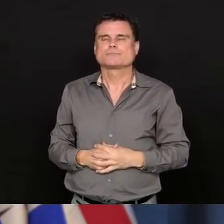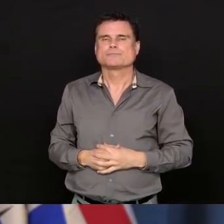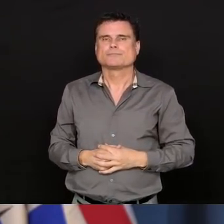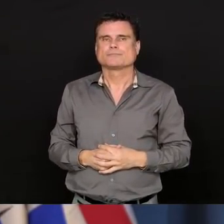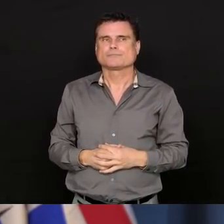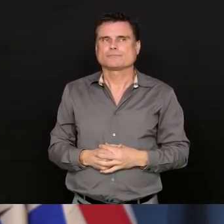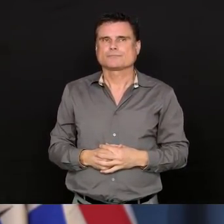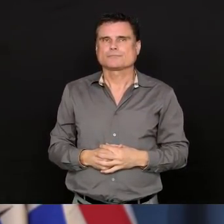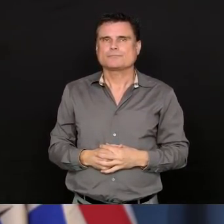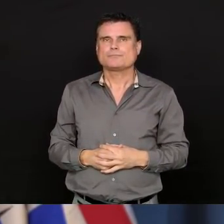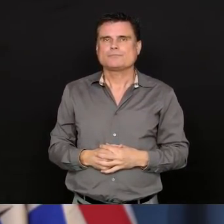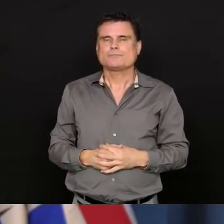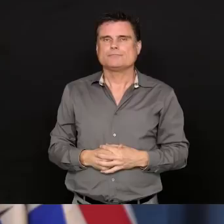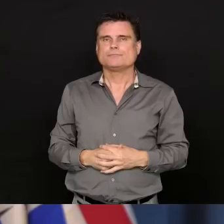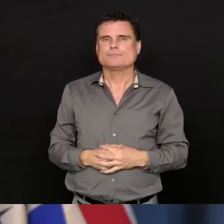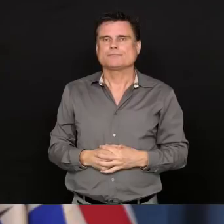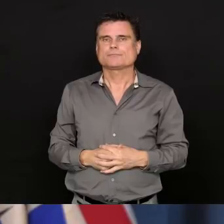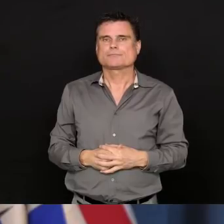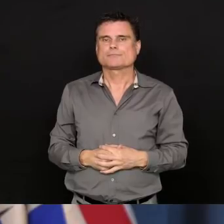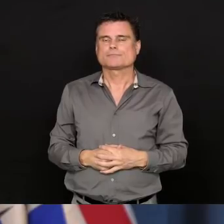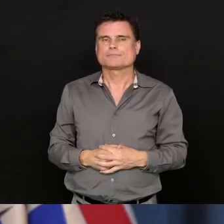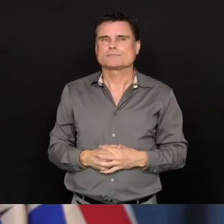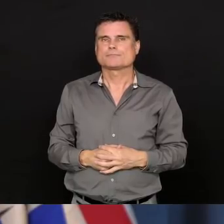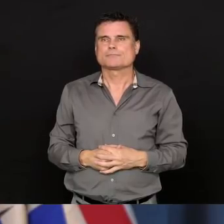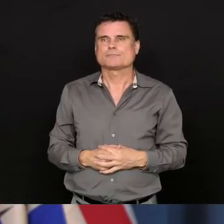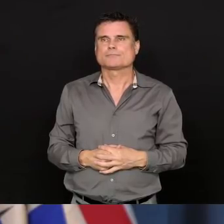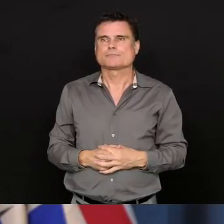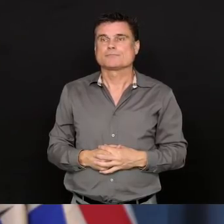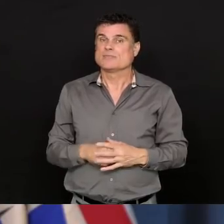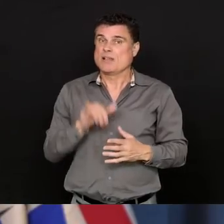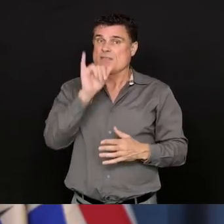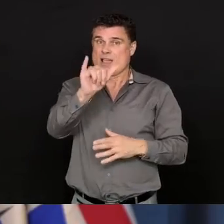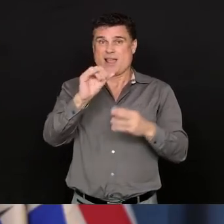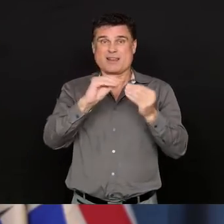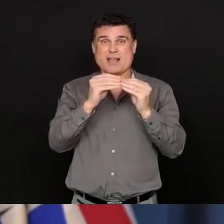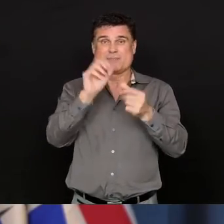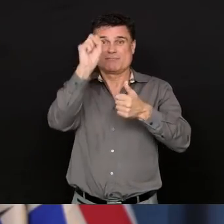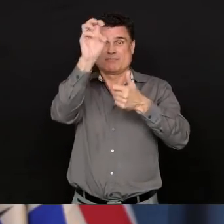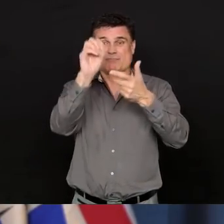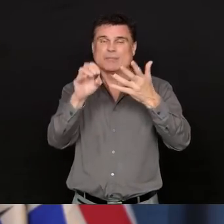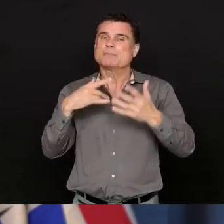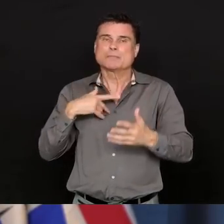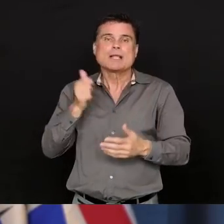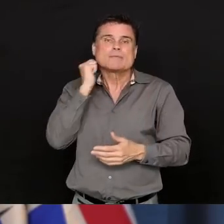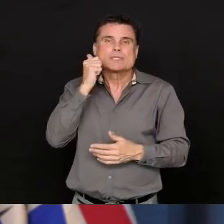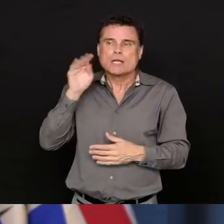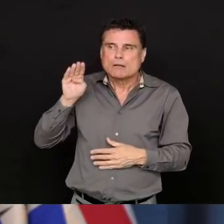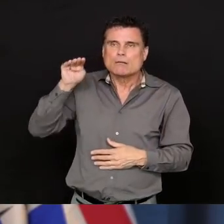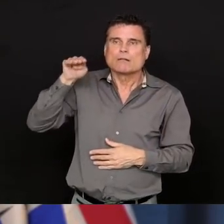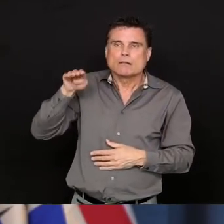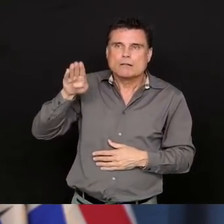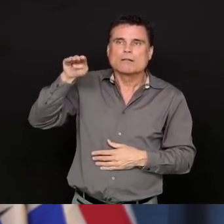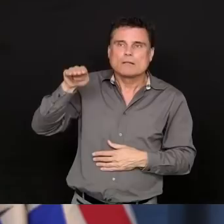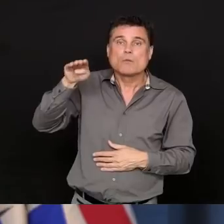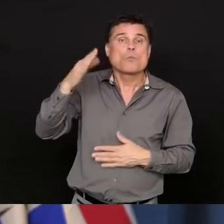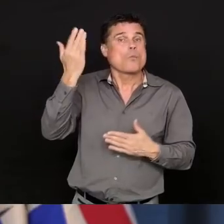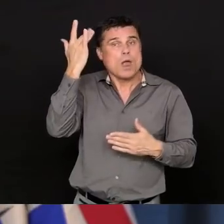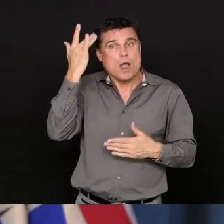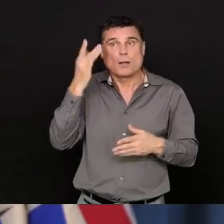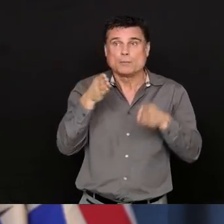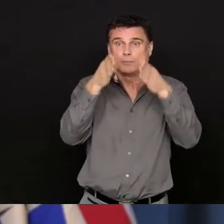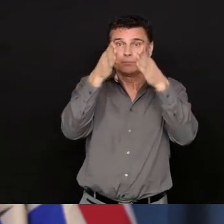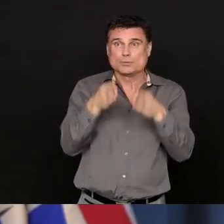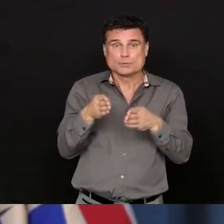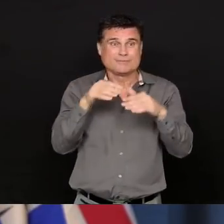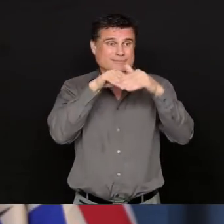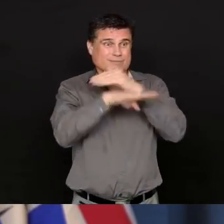discharged, you know, it's in flux all the time. There's not a large backlog of people waiting for tests, if that's what